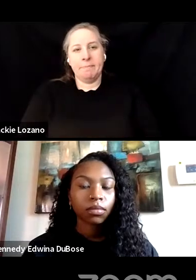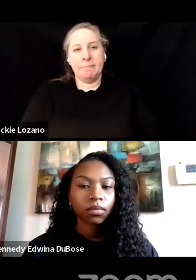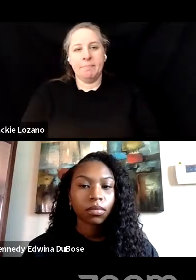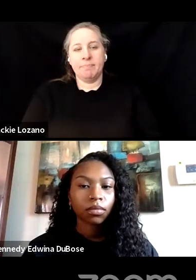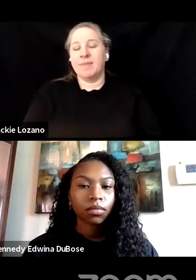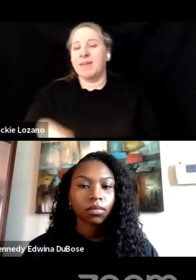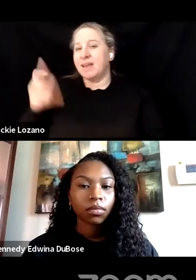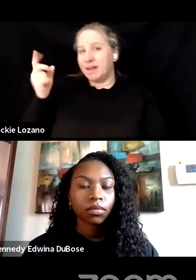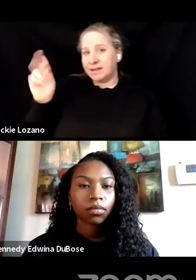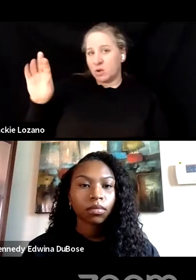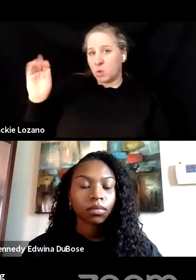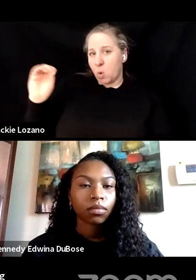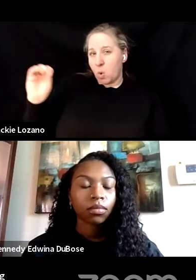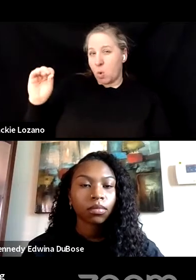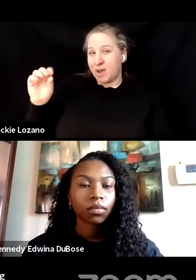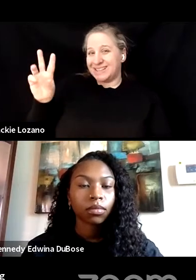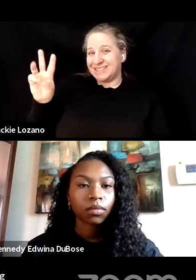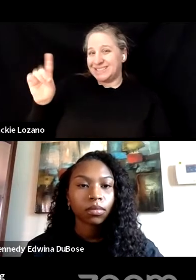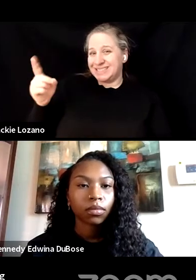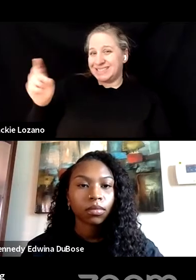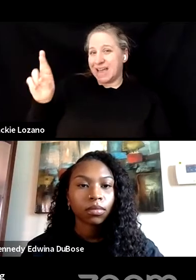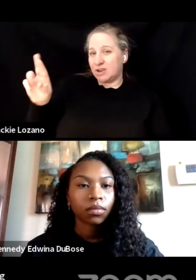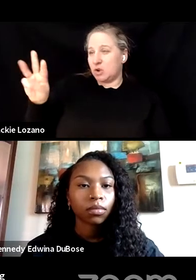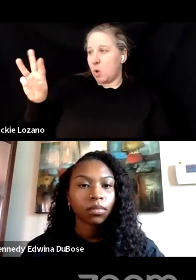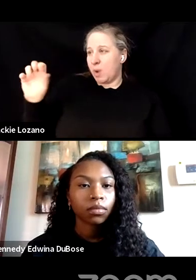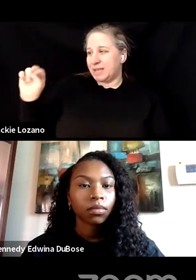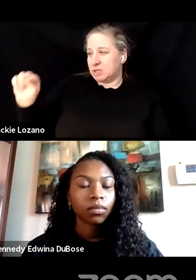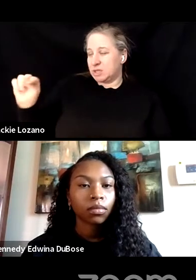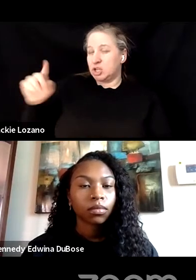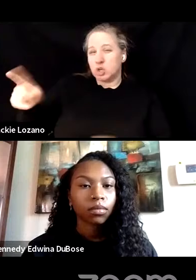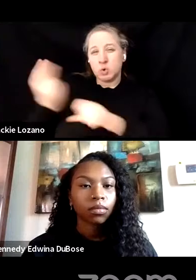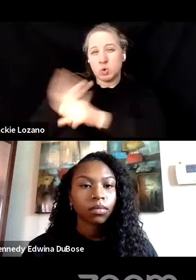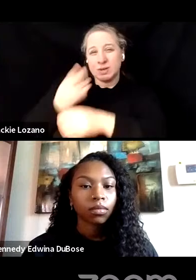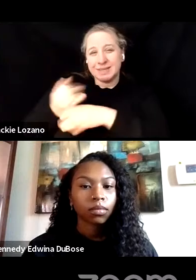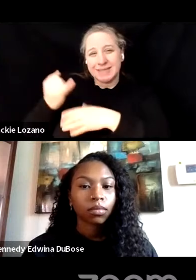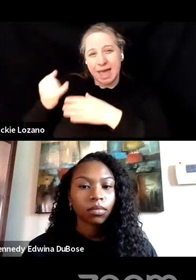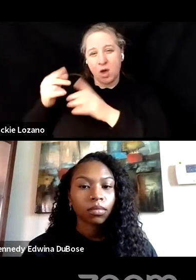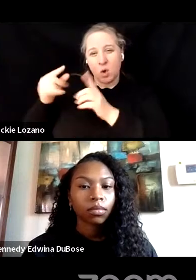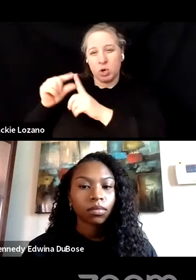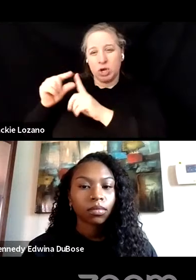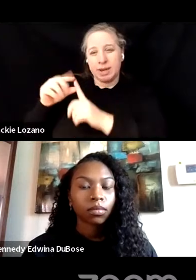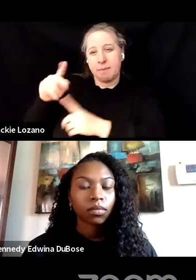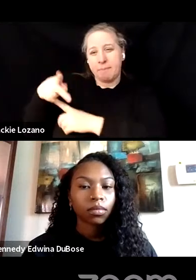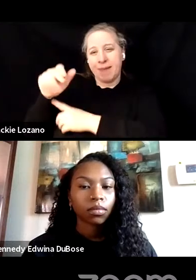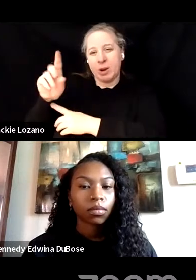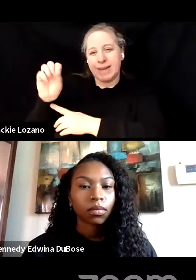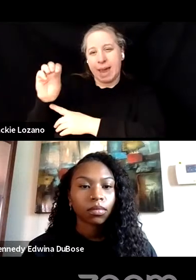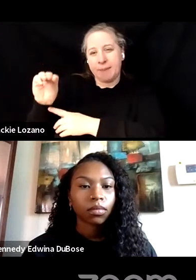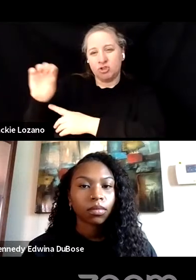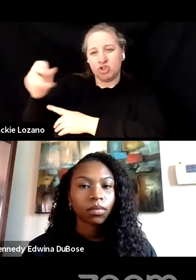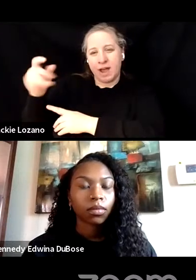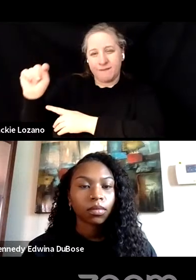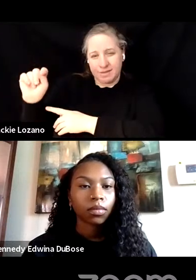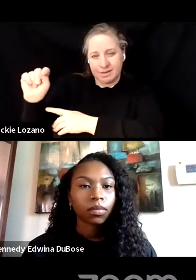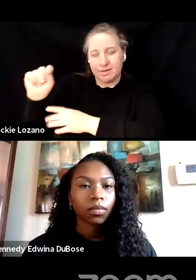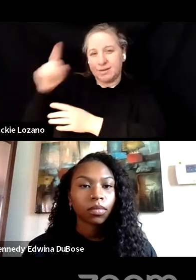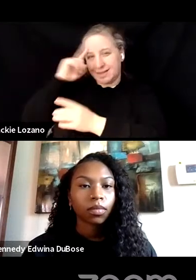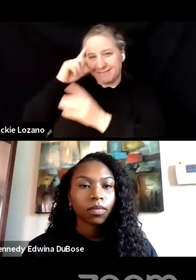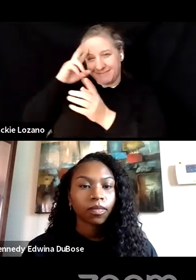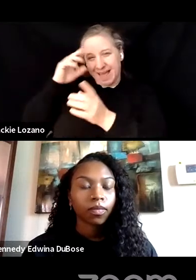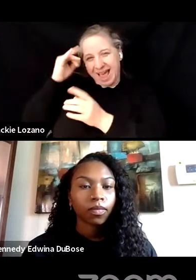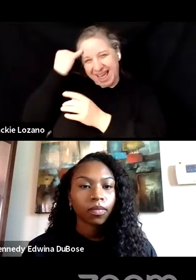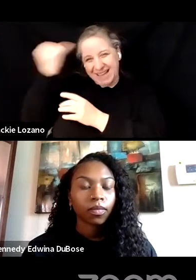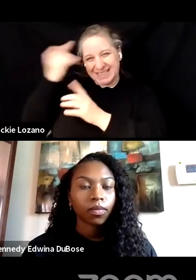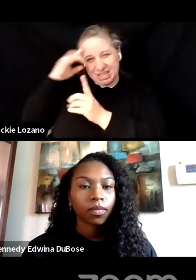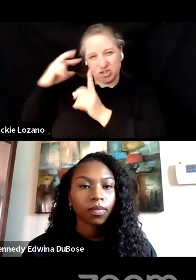You know, Dr. Wixson, you used a phrase, you said paradigm shift. And that's perfect, because one of the questions that came from the community was this